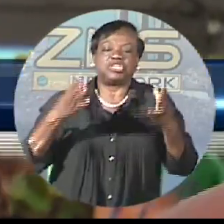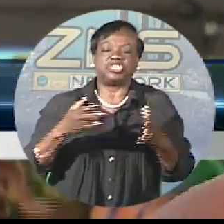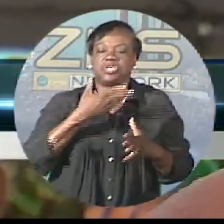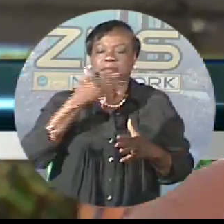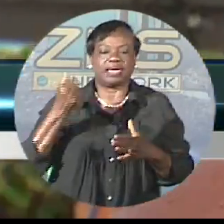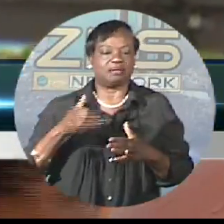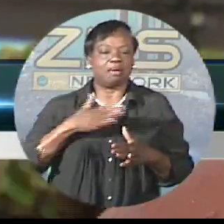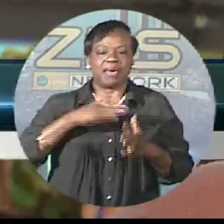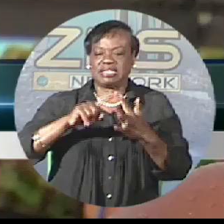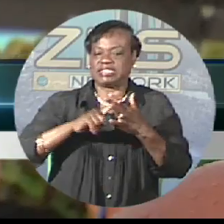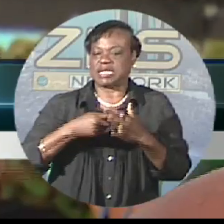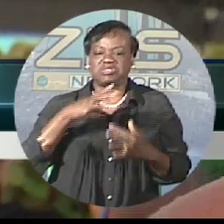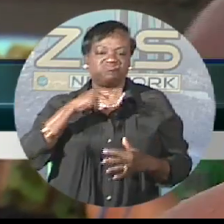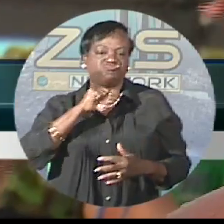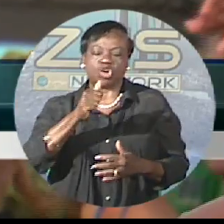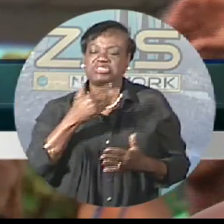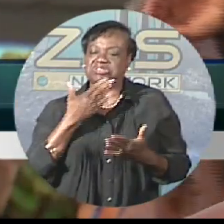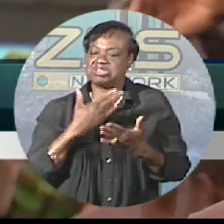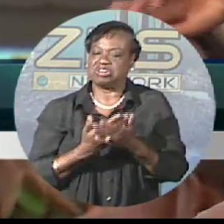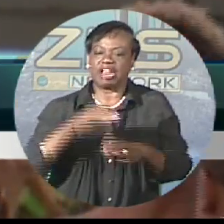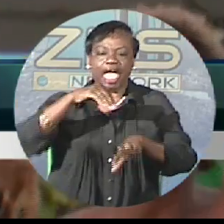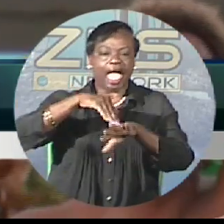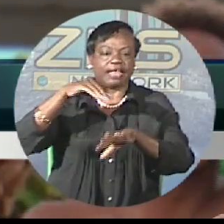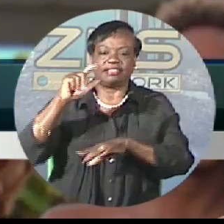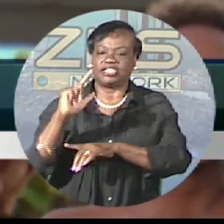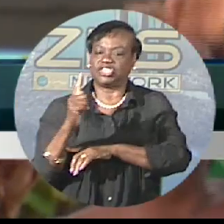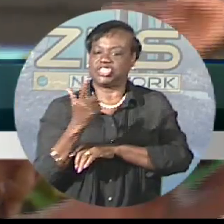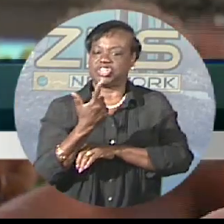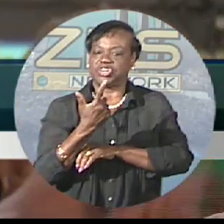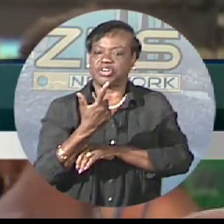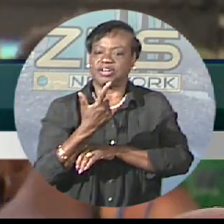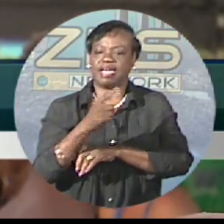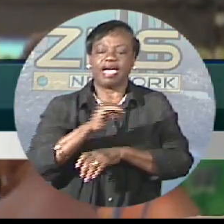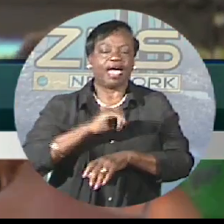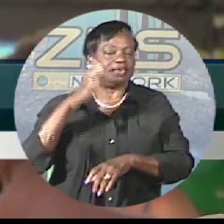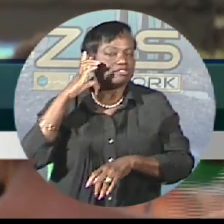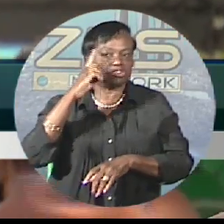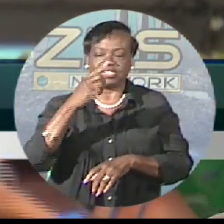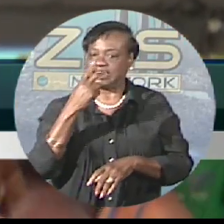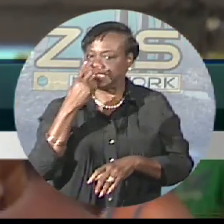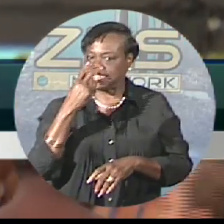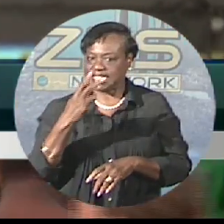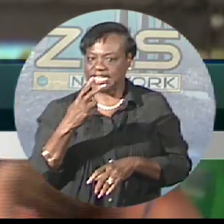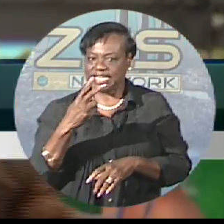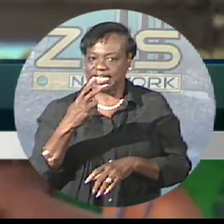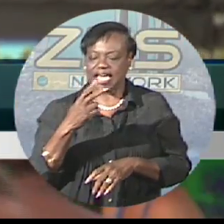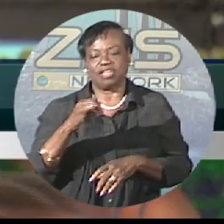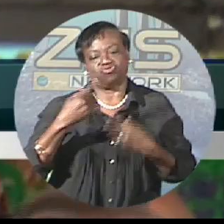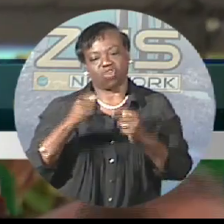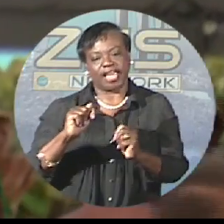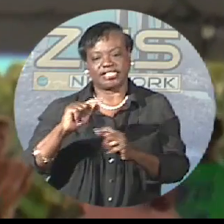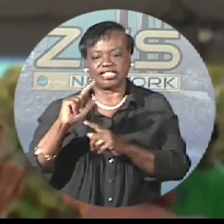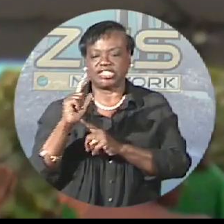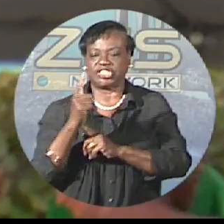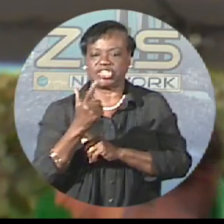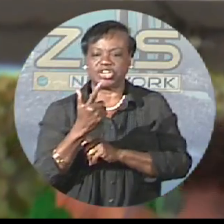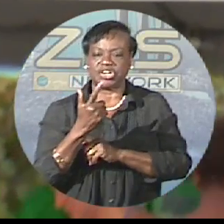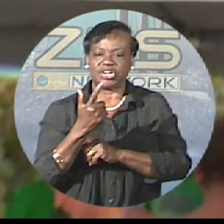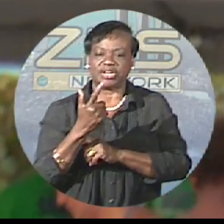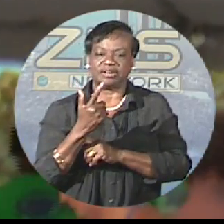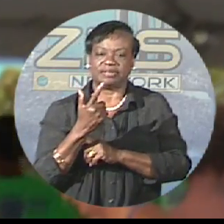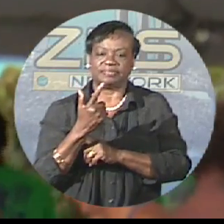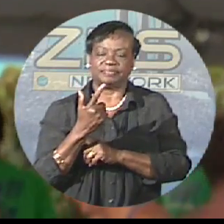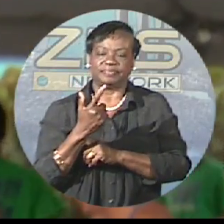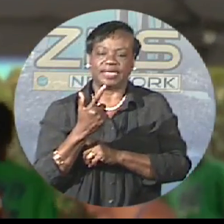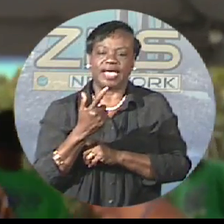best. At the turn, I couldn't see because my goggles. So at the turn, I turned and I didn't come off in the proper